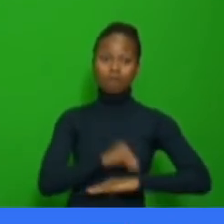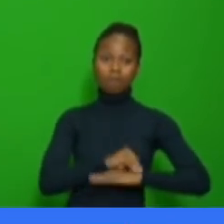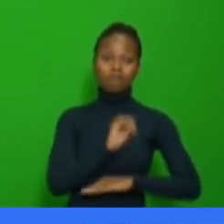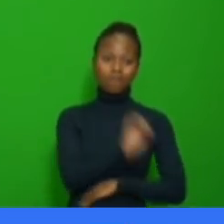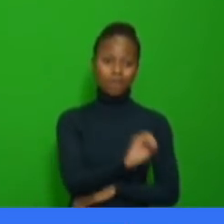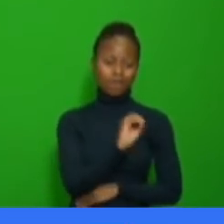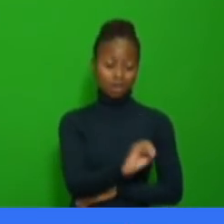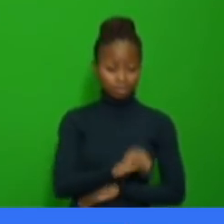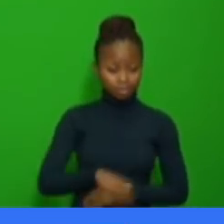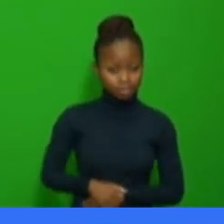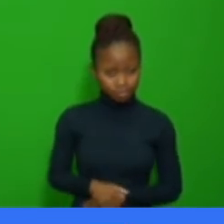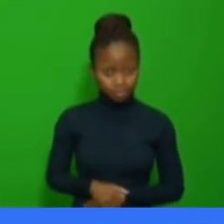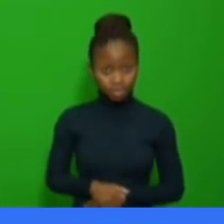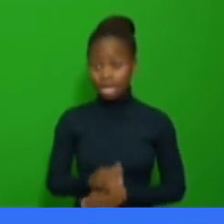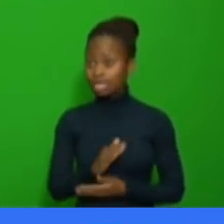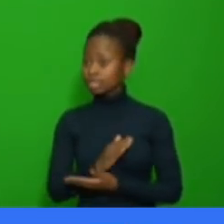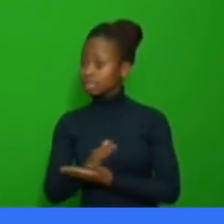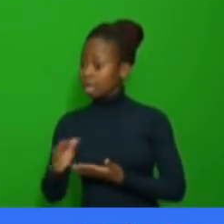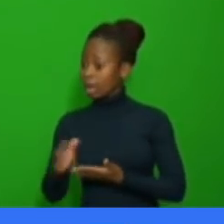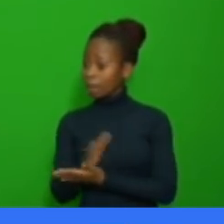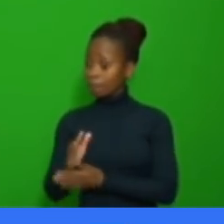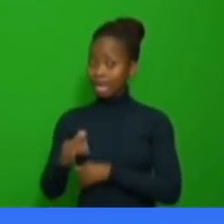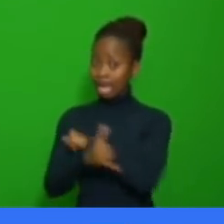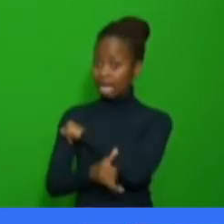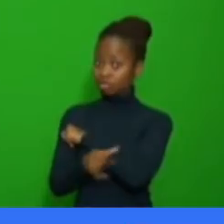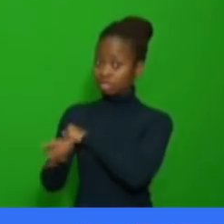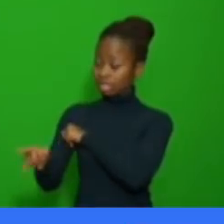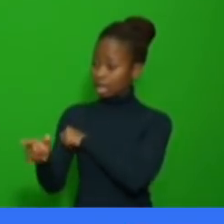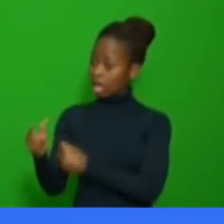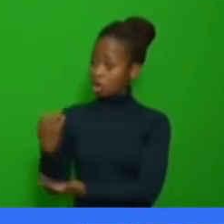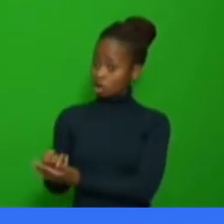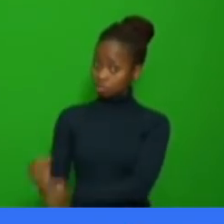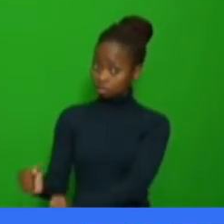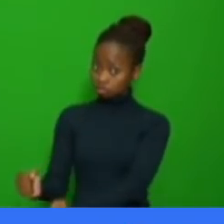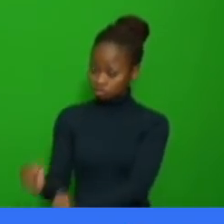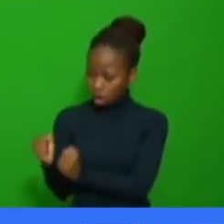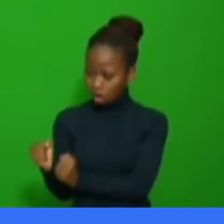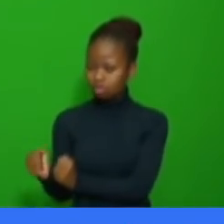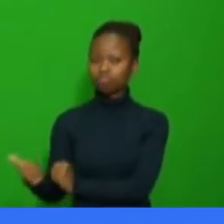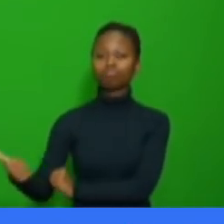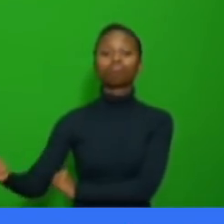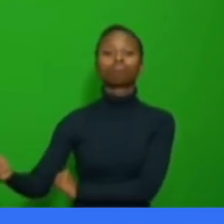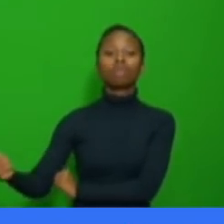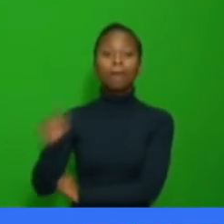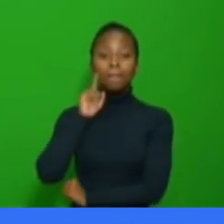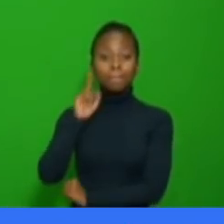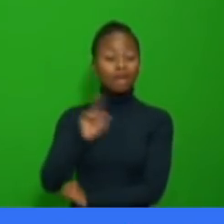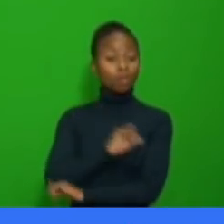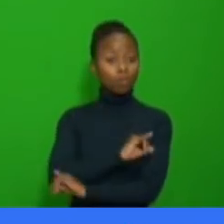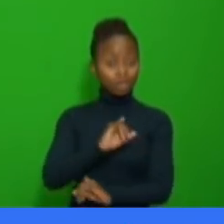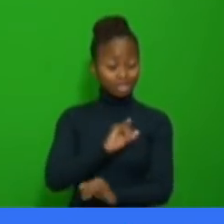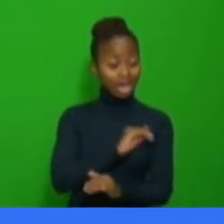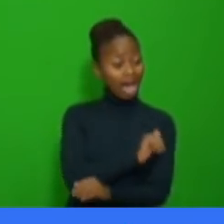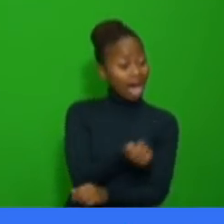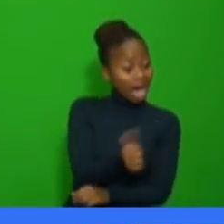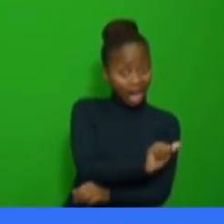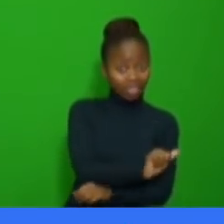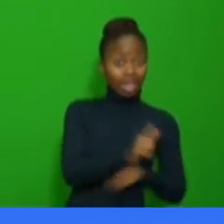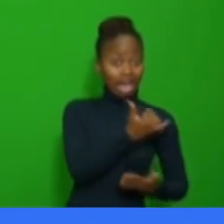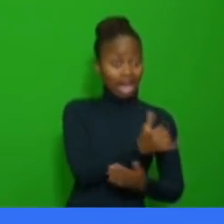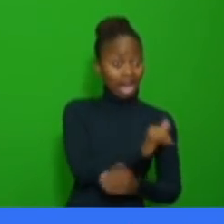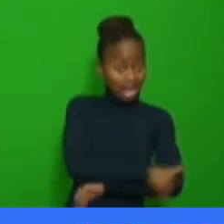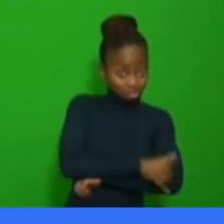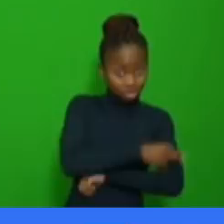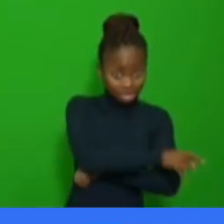Currencies of countries with stronger macroeconomic fundamentals remain better placed to benefit from these